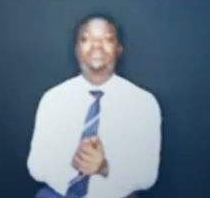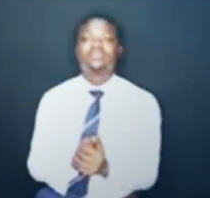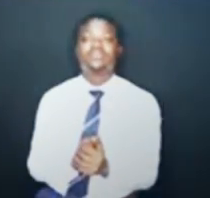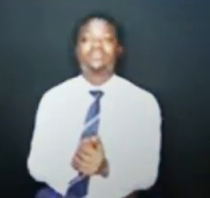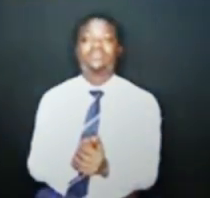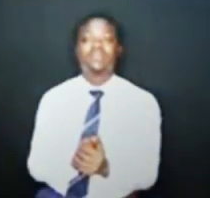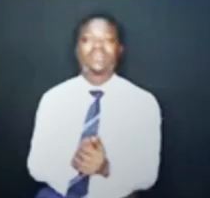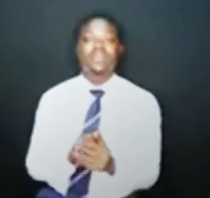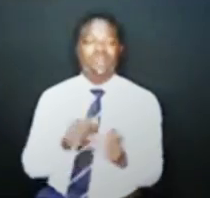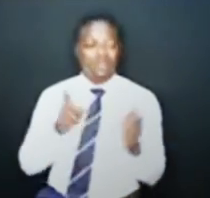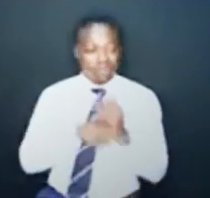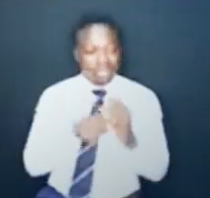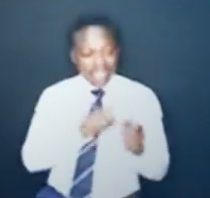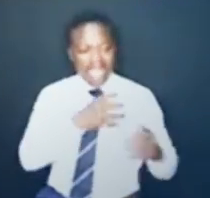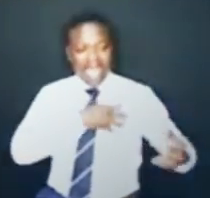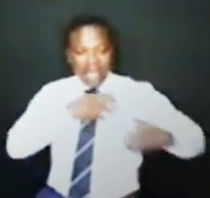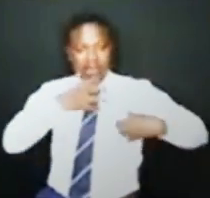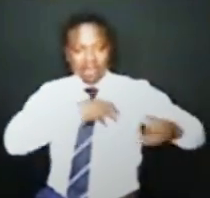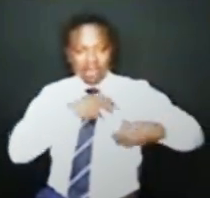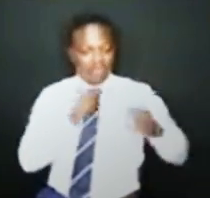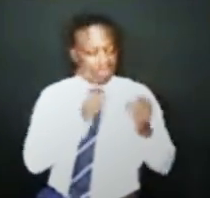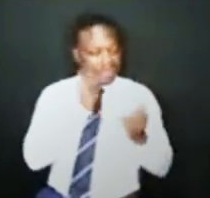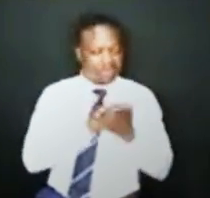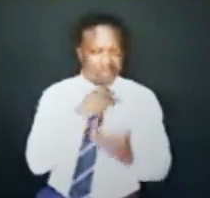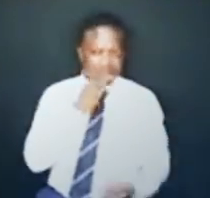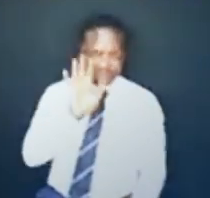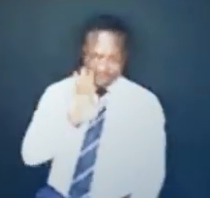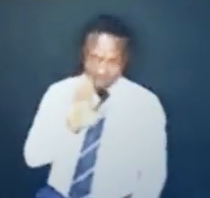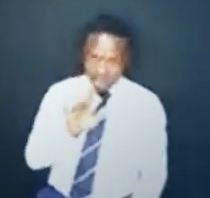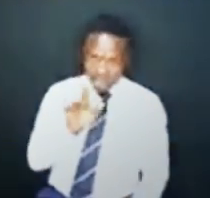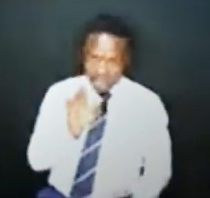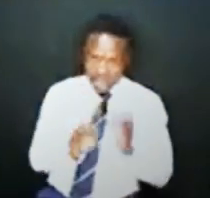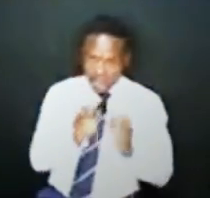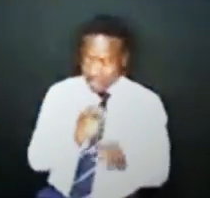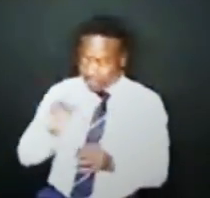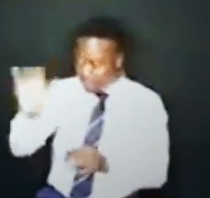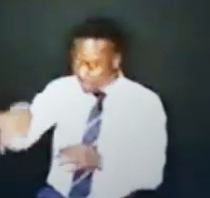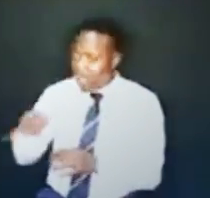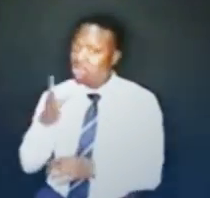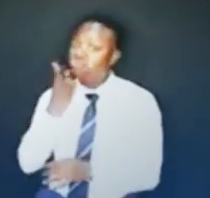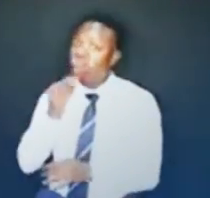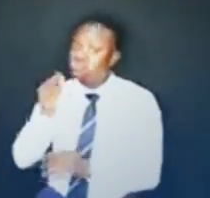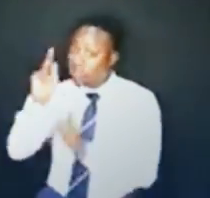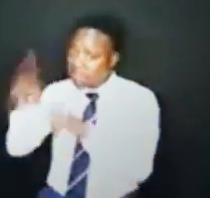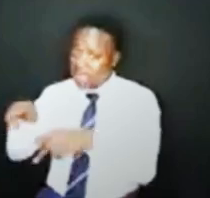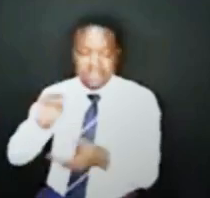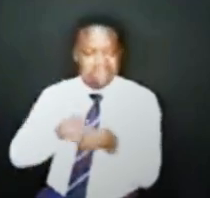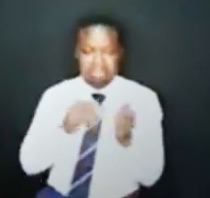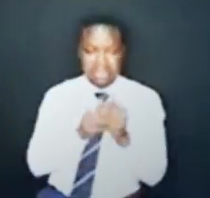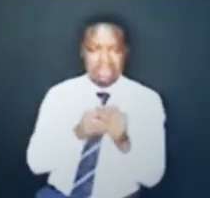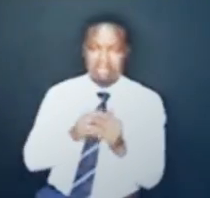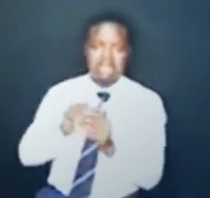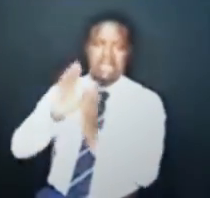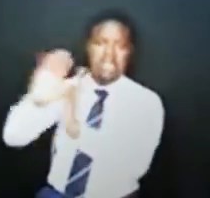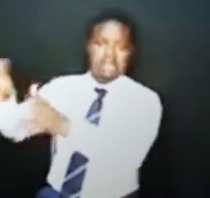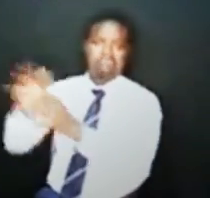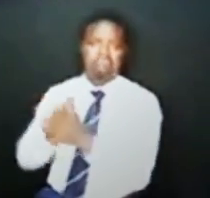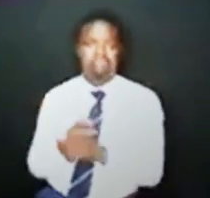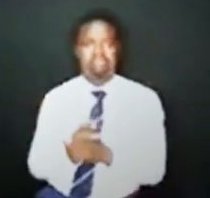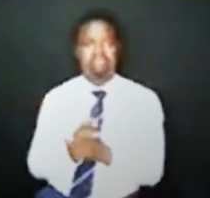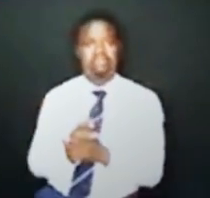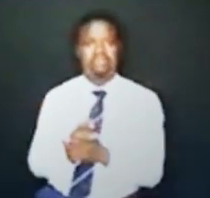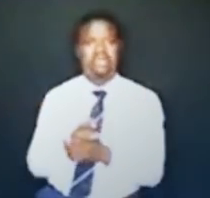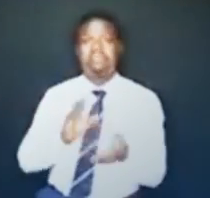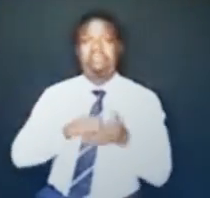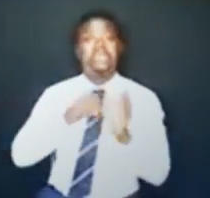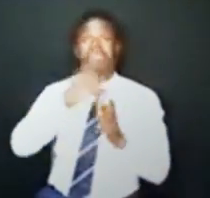is a Jew, then there is no space for you. My husband, you are going to fall